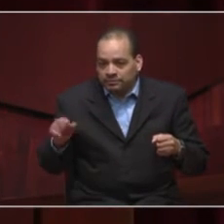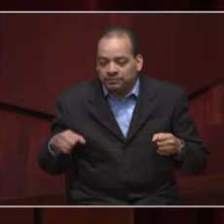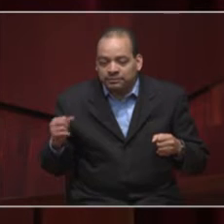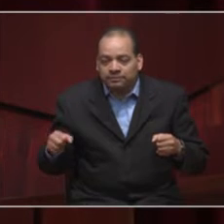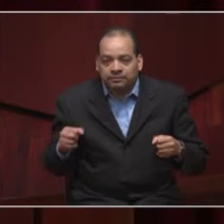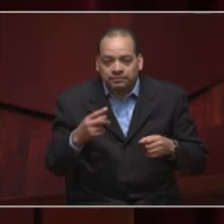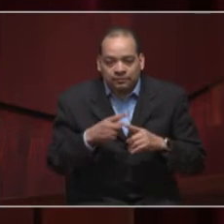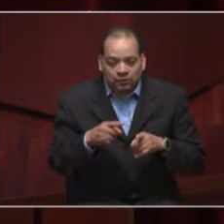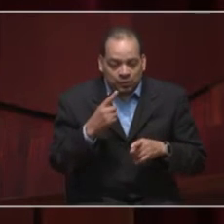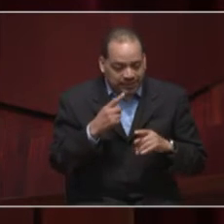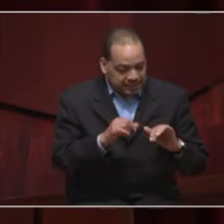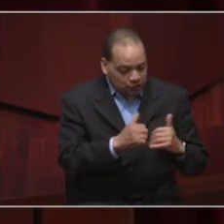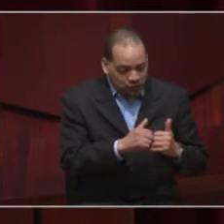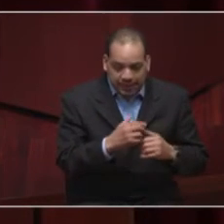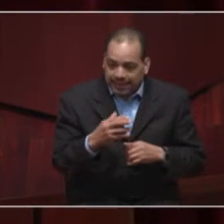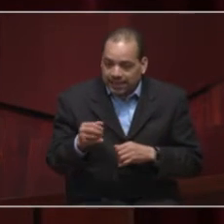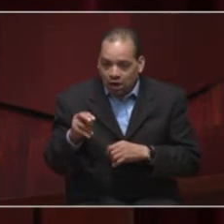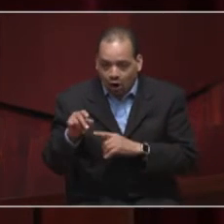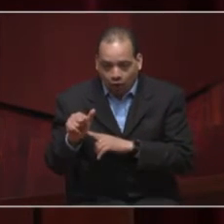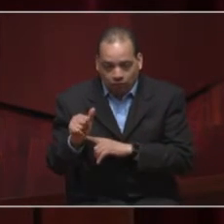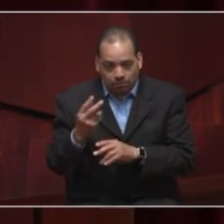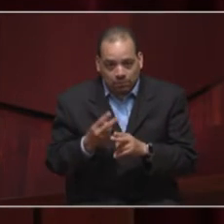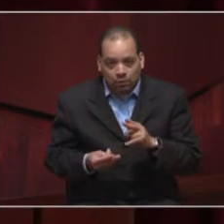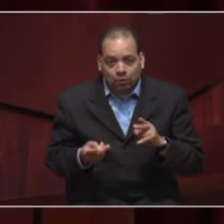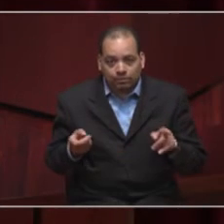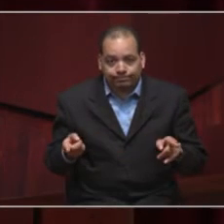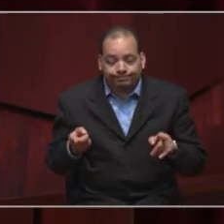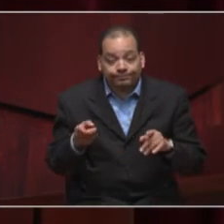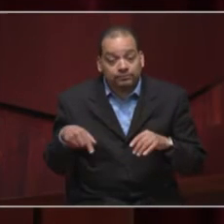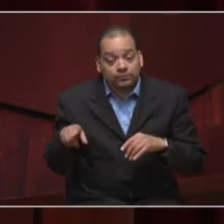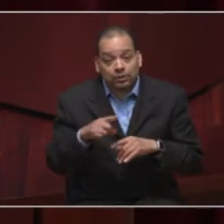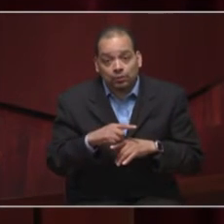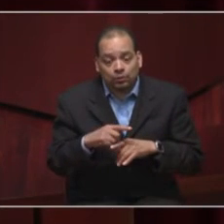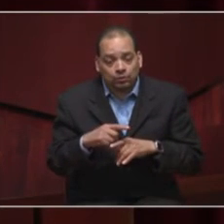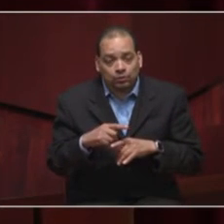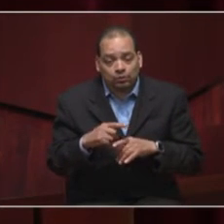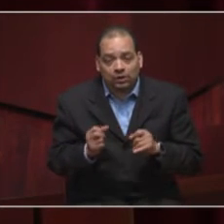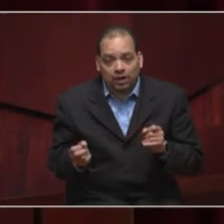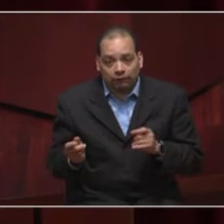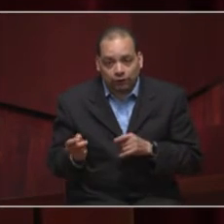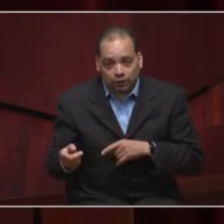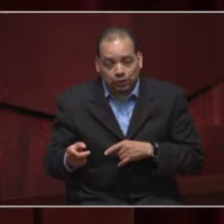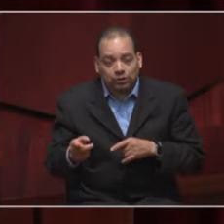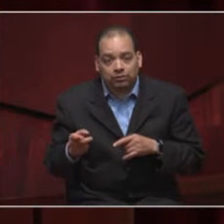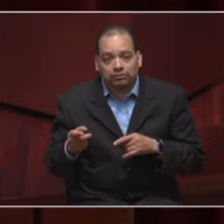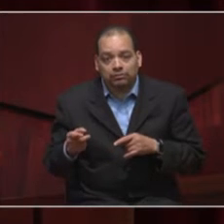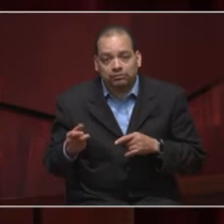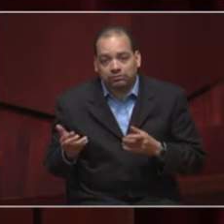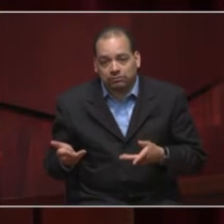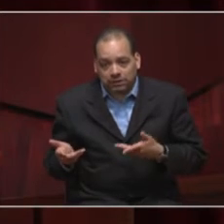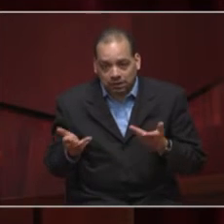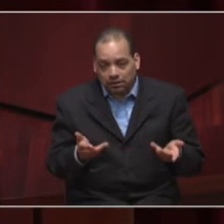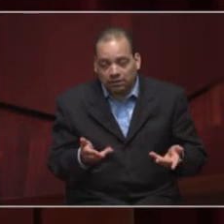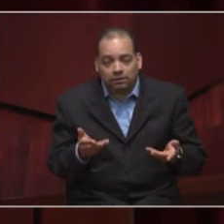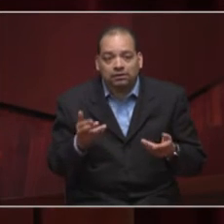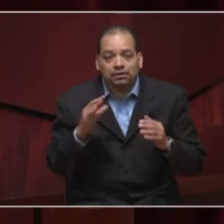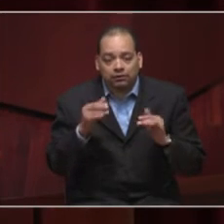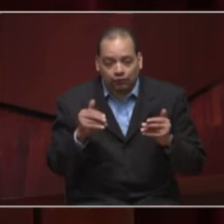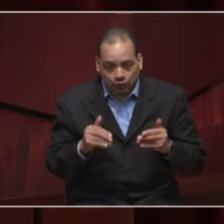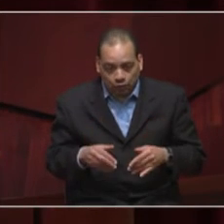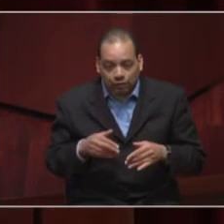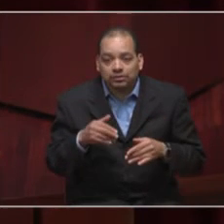Archives side. While we load these things once a year, and we focus on a disposition year